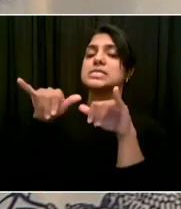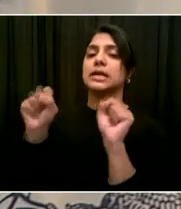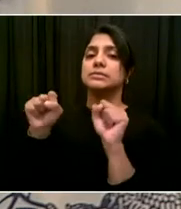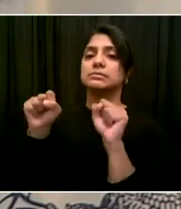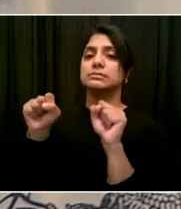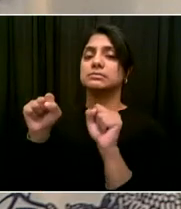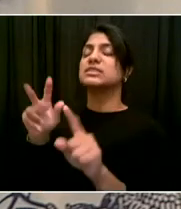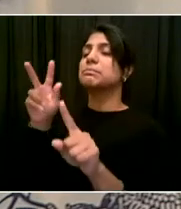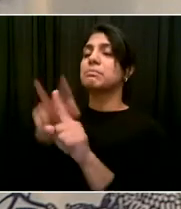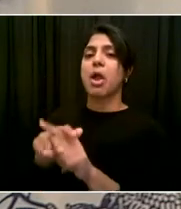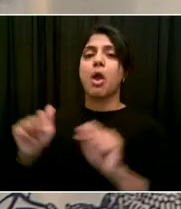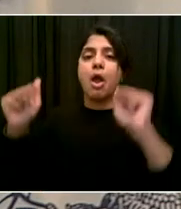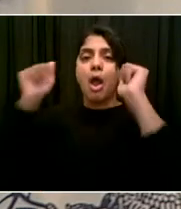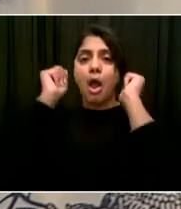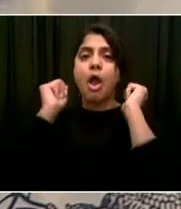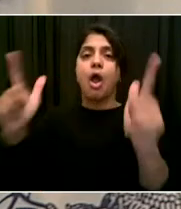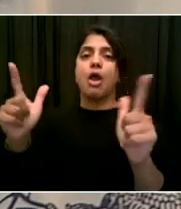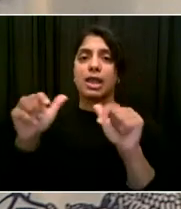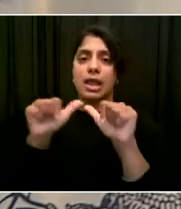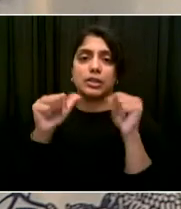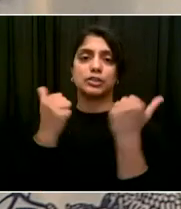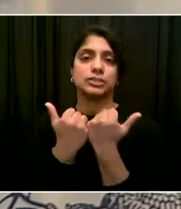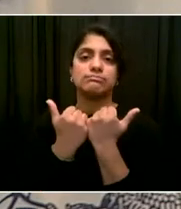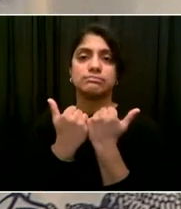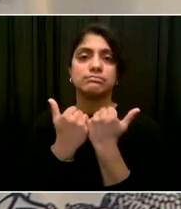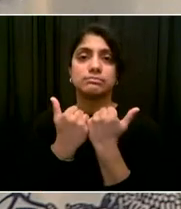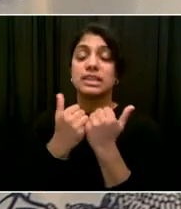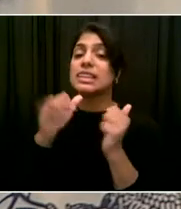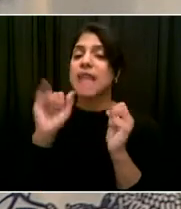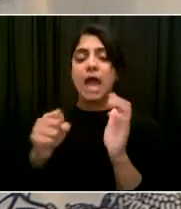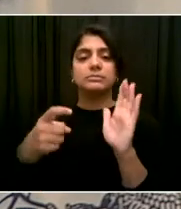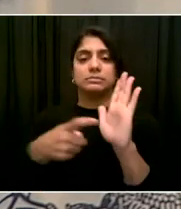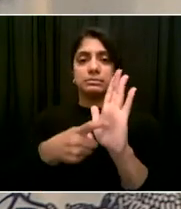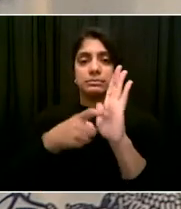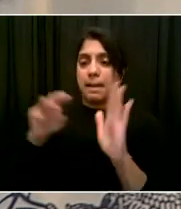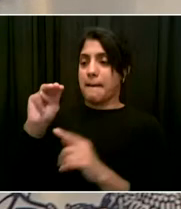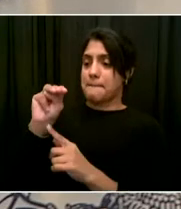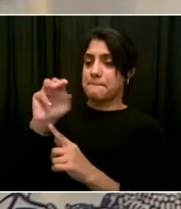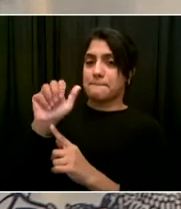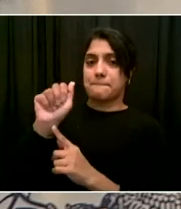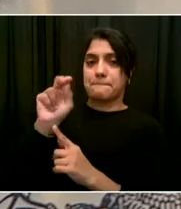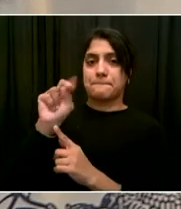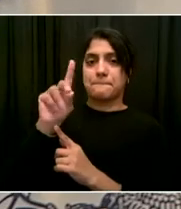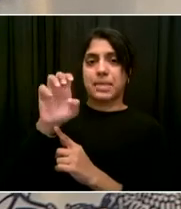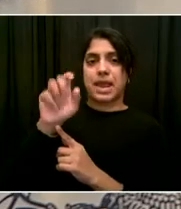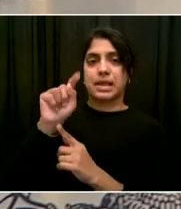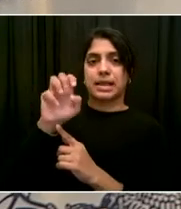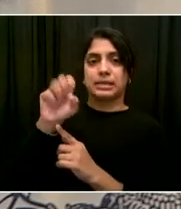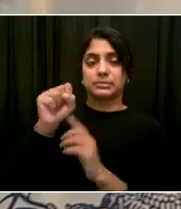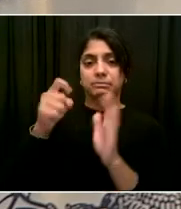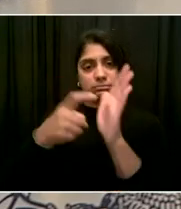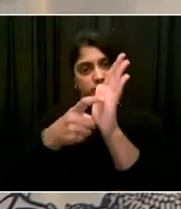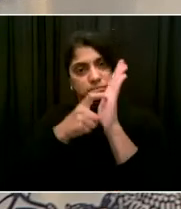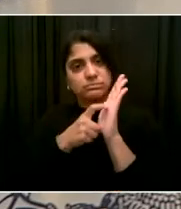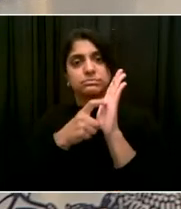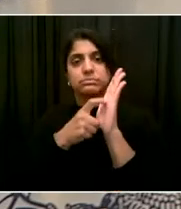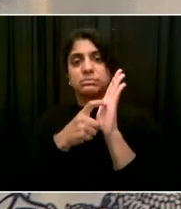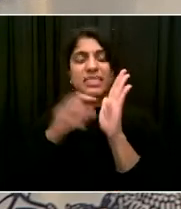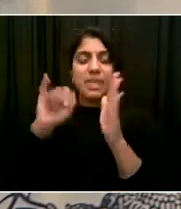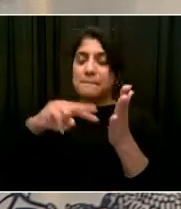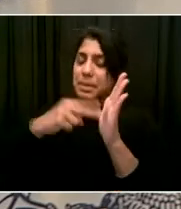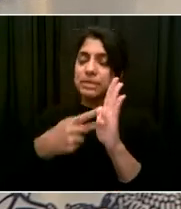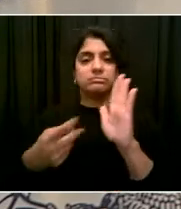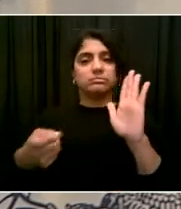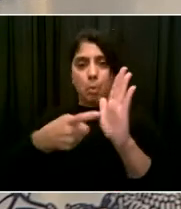to get everyone fully vaccinated. And that started with getting that first dose. And obviously, in terms of getting people to the